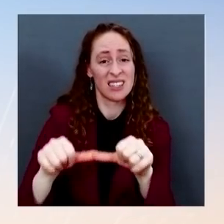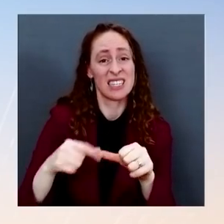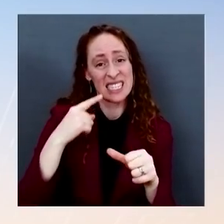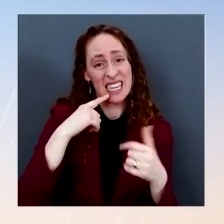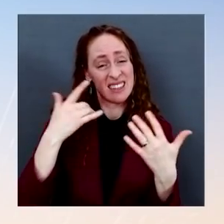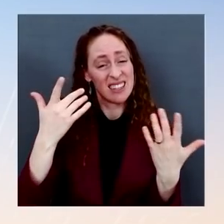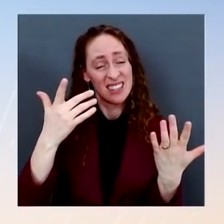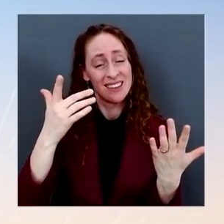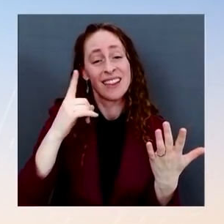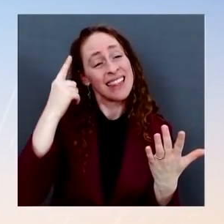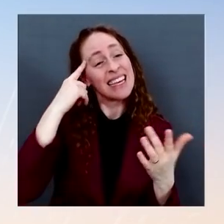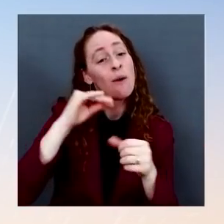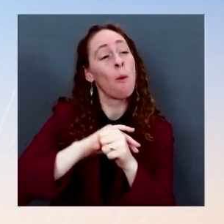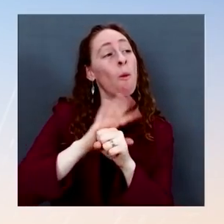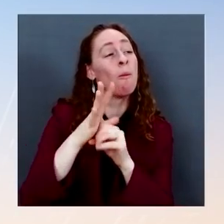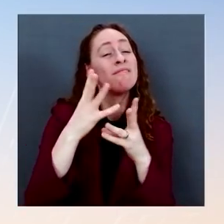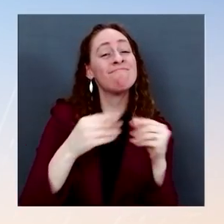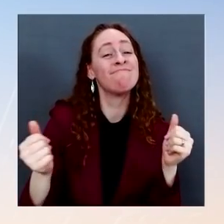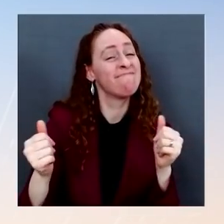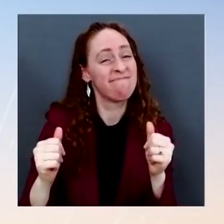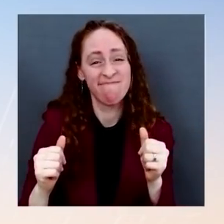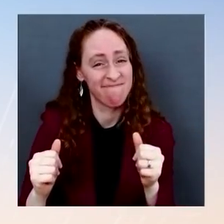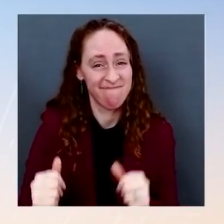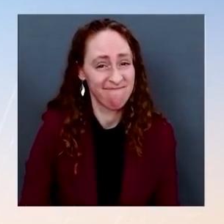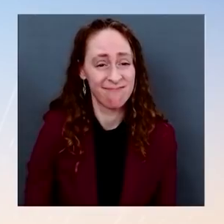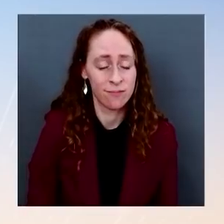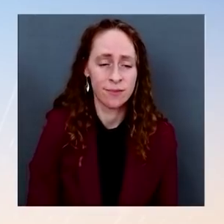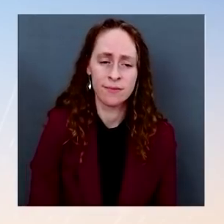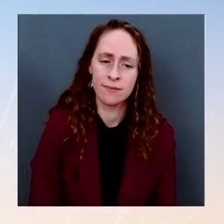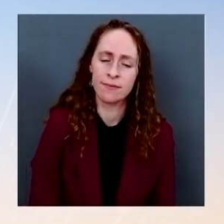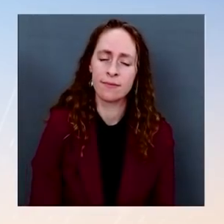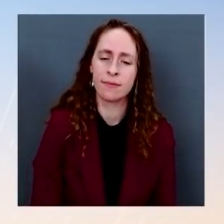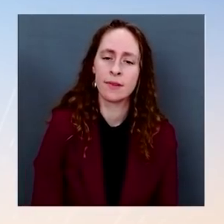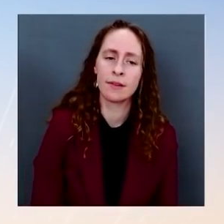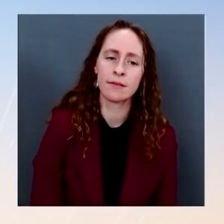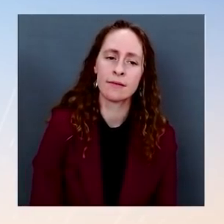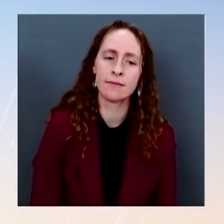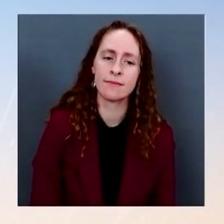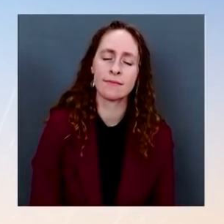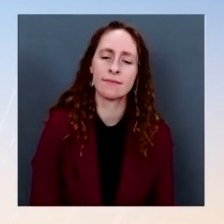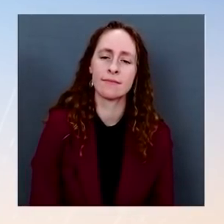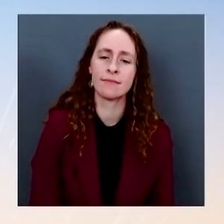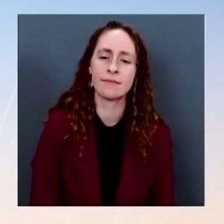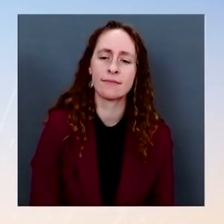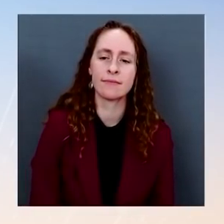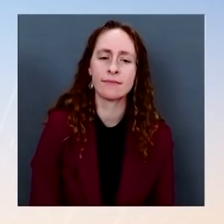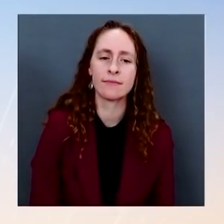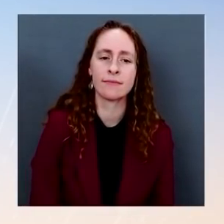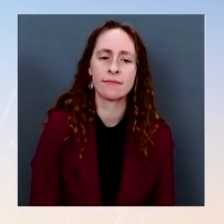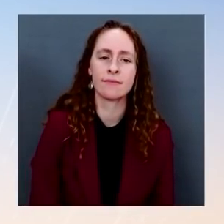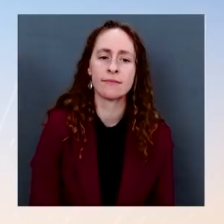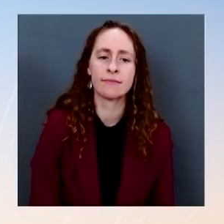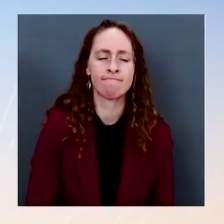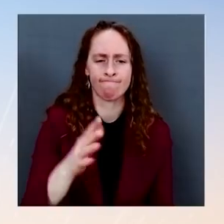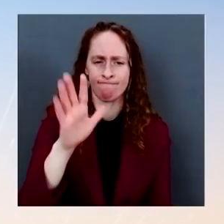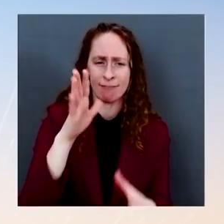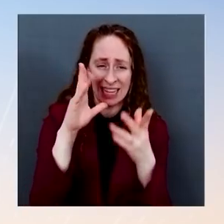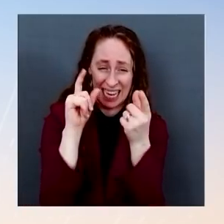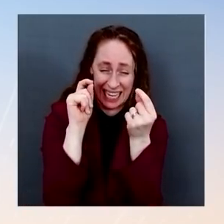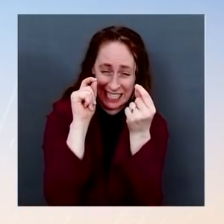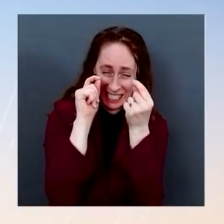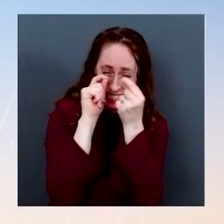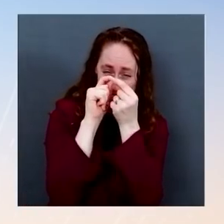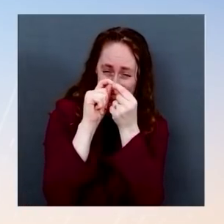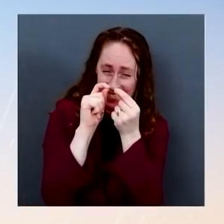you a preview of what we know to date, which is what I've already outlined here. Understand that certainly is a question out there and what it looks like, and we